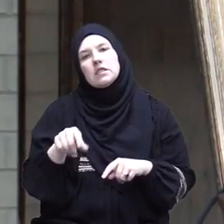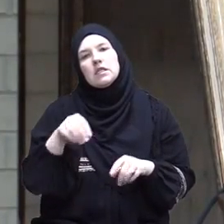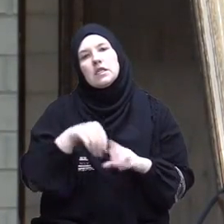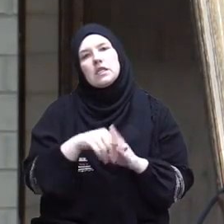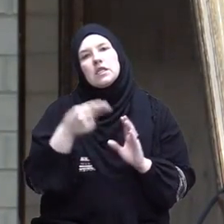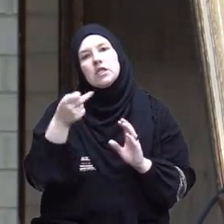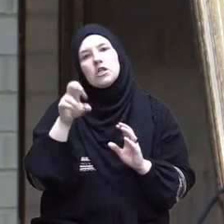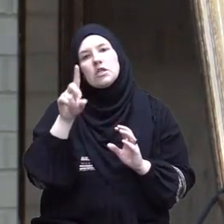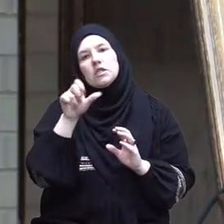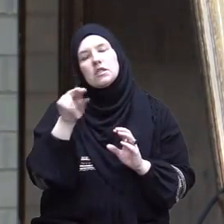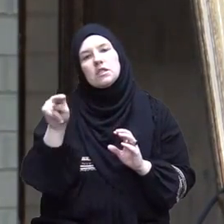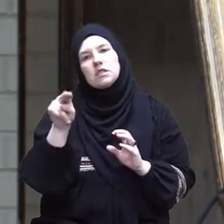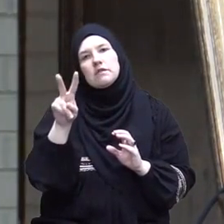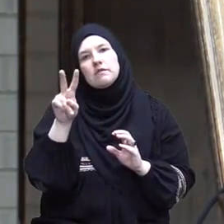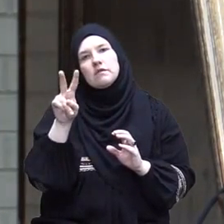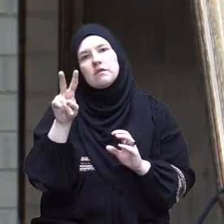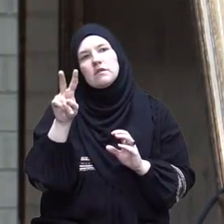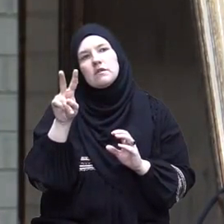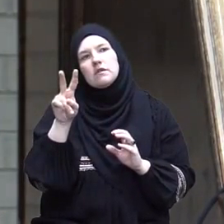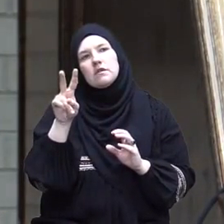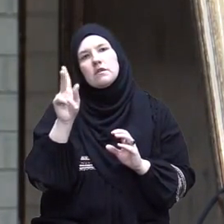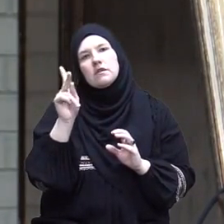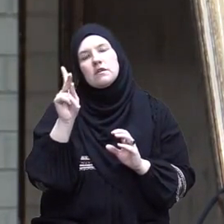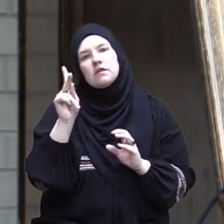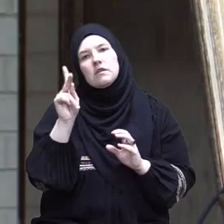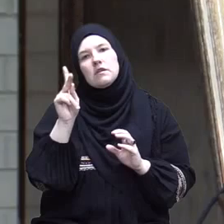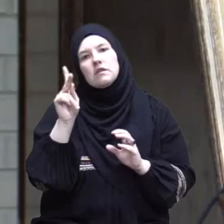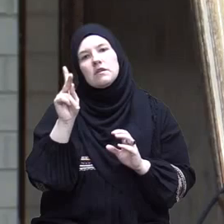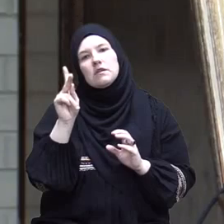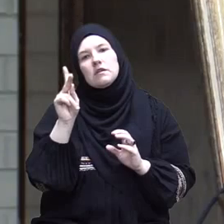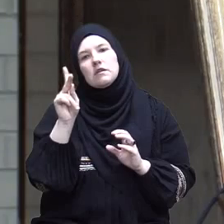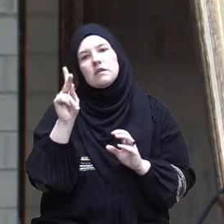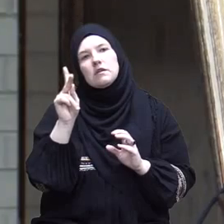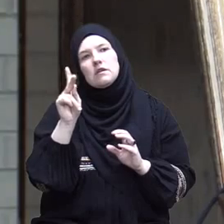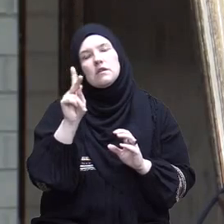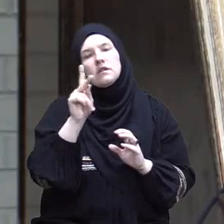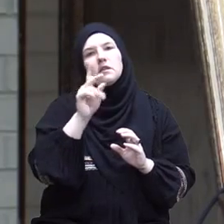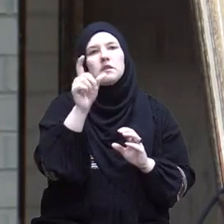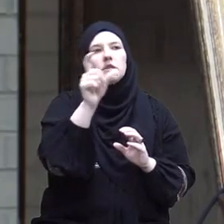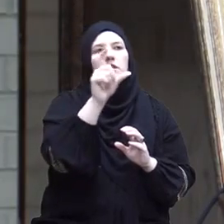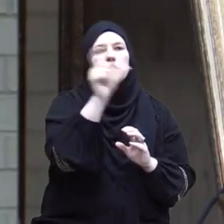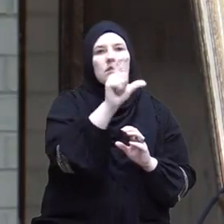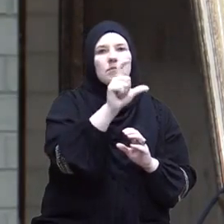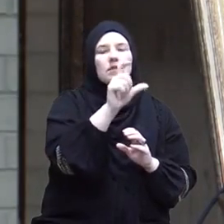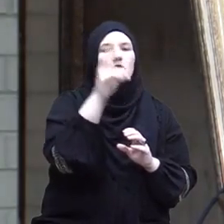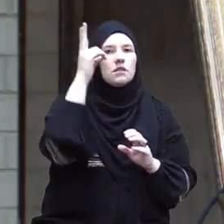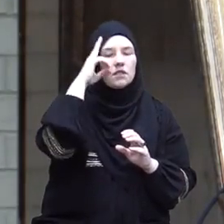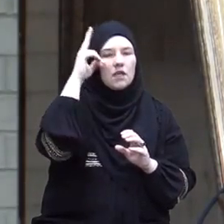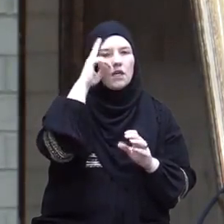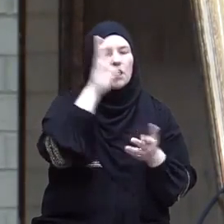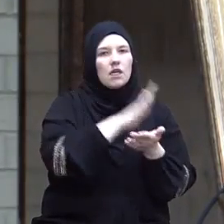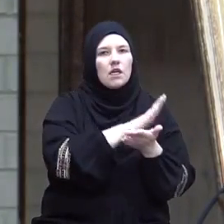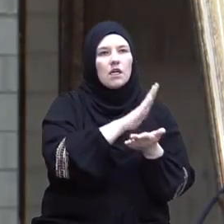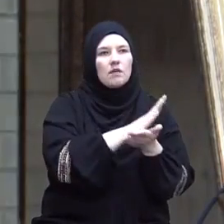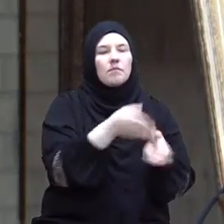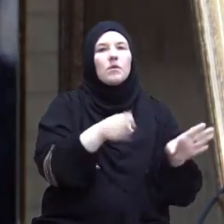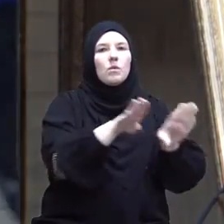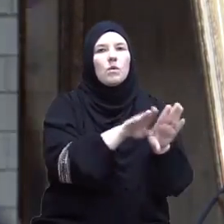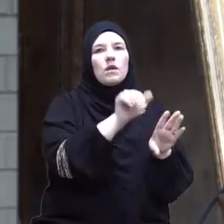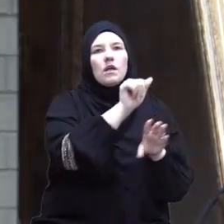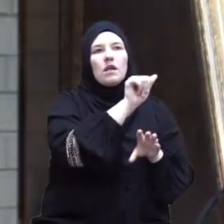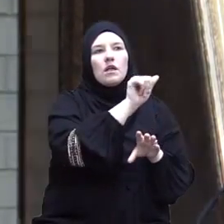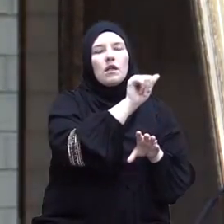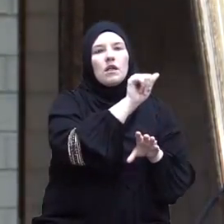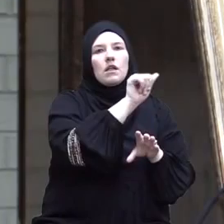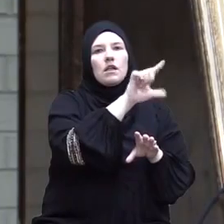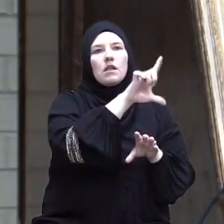Virginia. King Abdullah University comes on the heels of closing the Islamic Saudi Academy that used to be in Alexandria, Virginia.